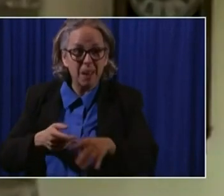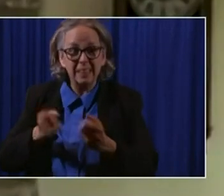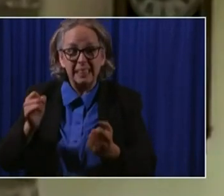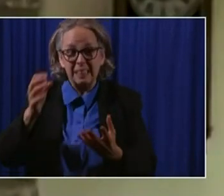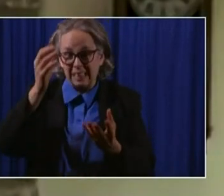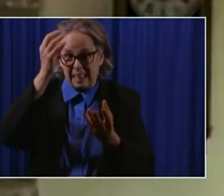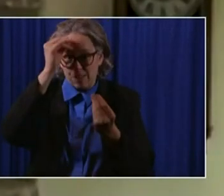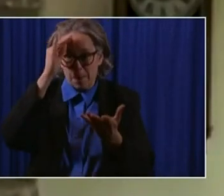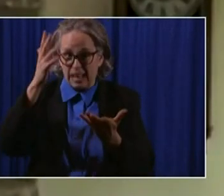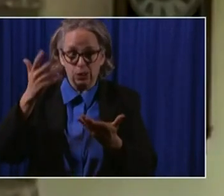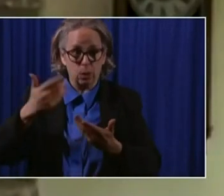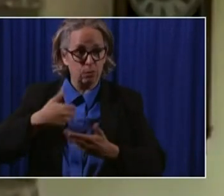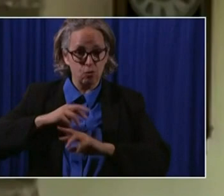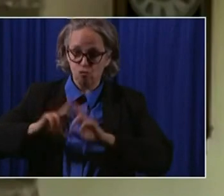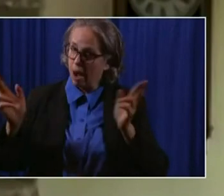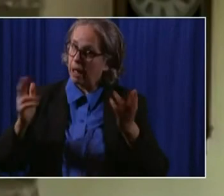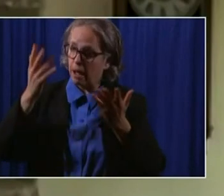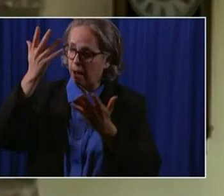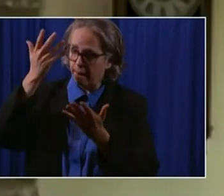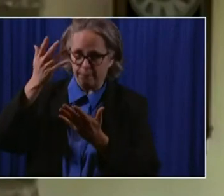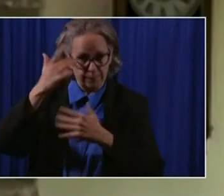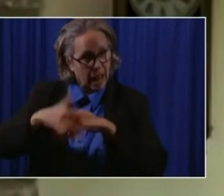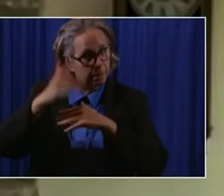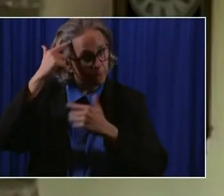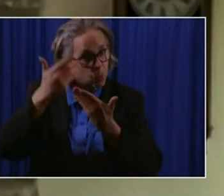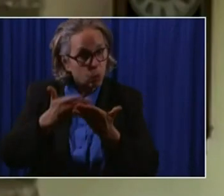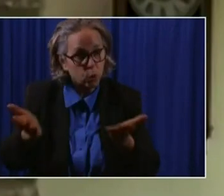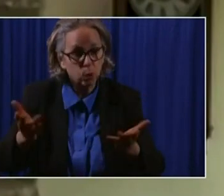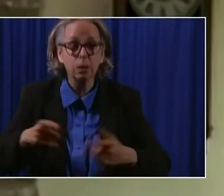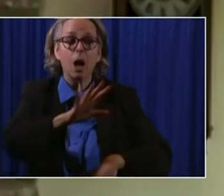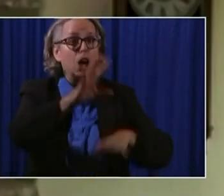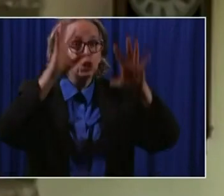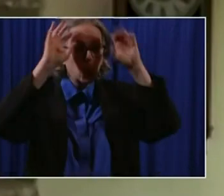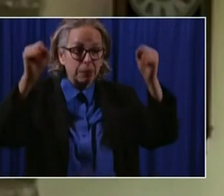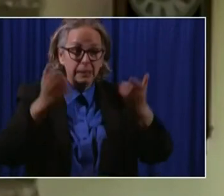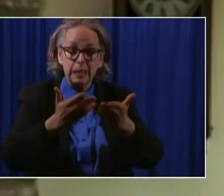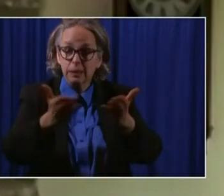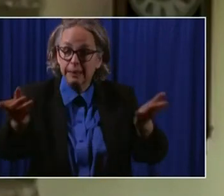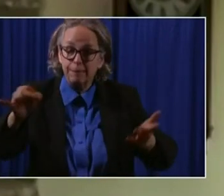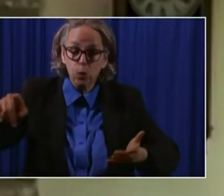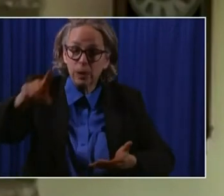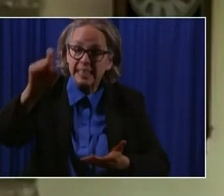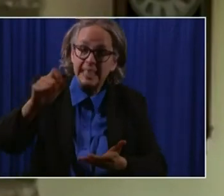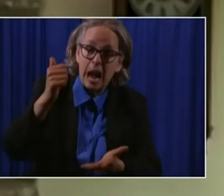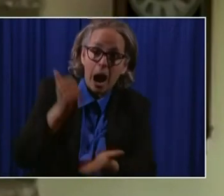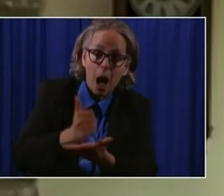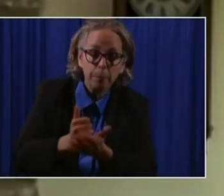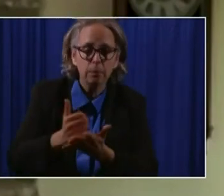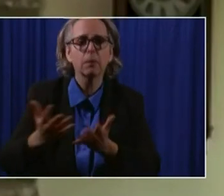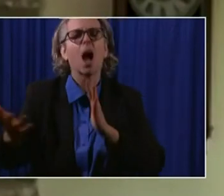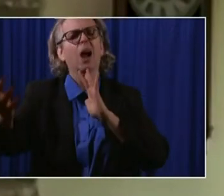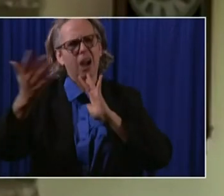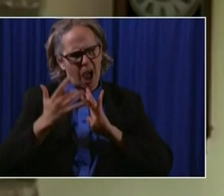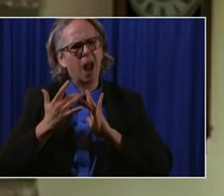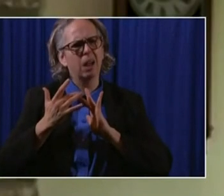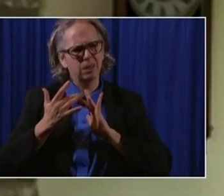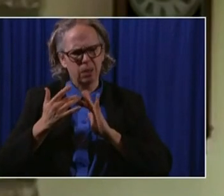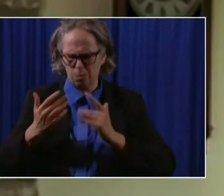anybody, superintendents or anyone, dig down into that information, we're more than happy to try to help them.